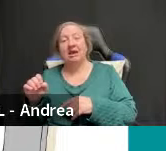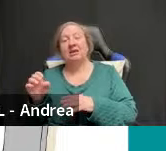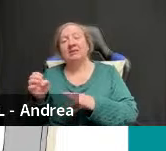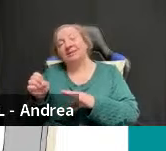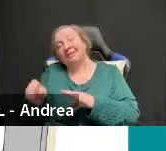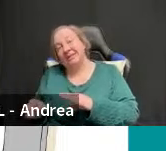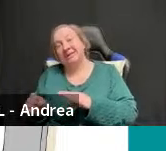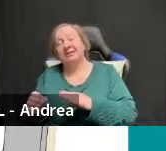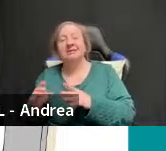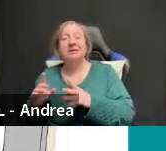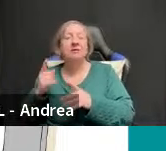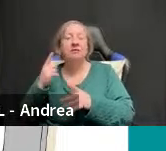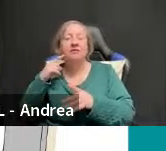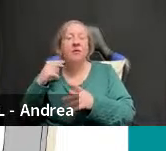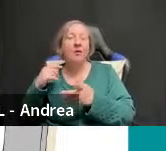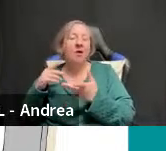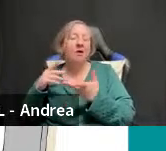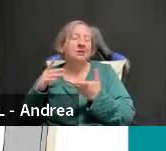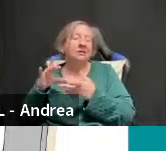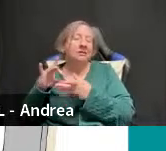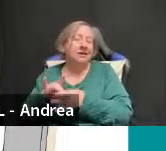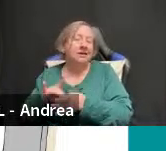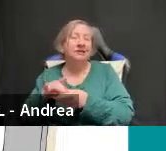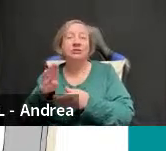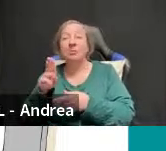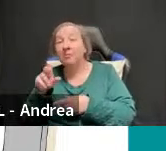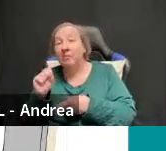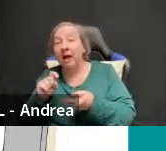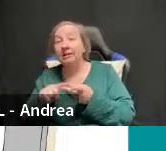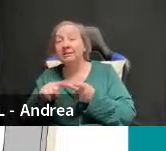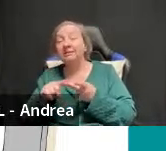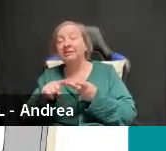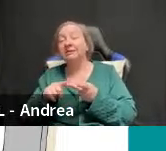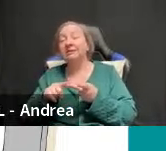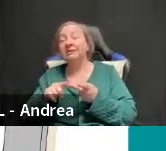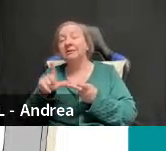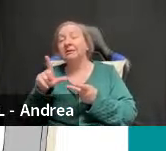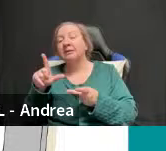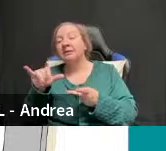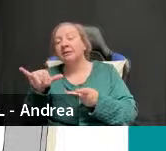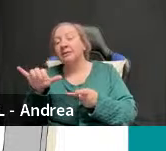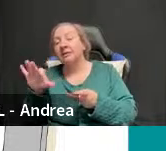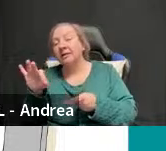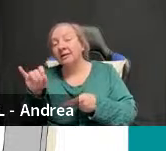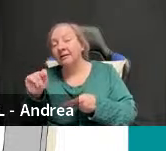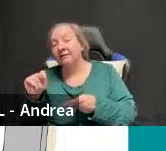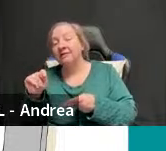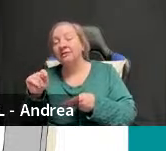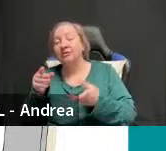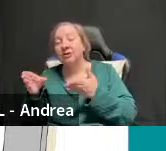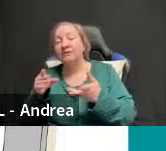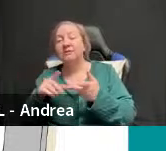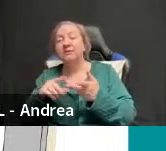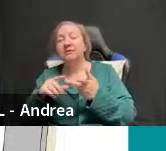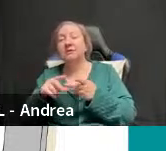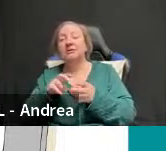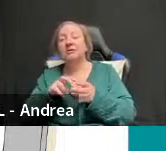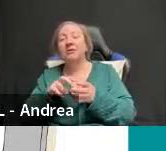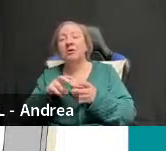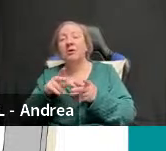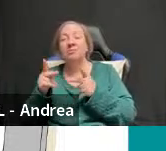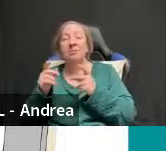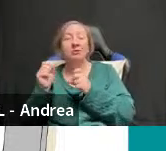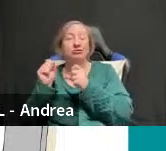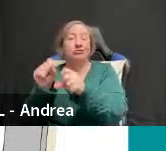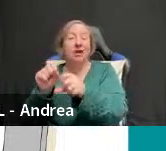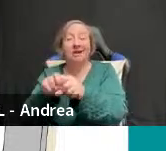bus, the lift service, and passenger pickup and drop off.